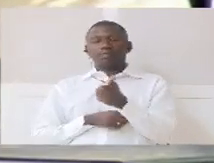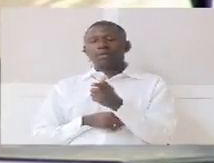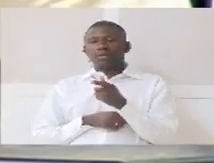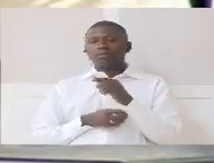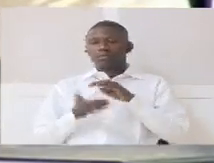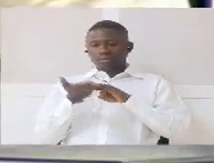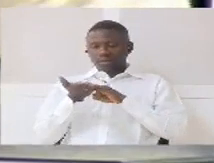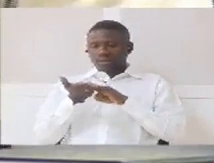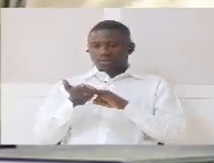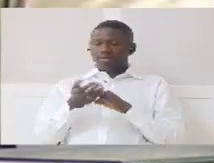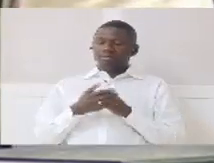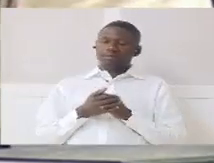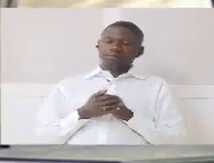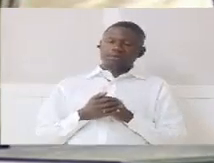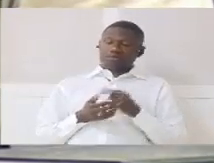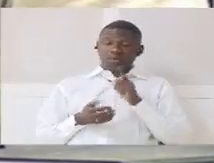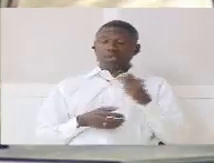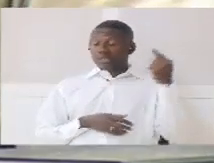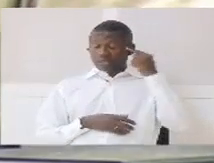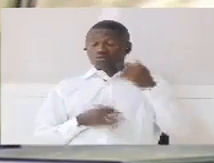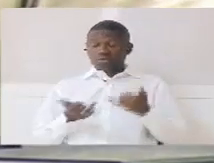But they are listening to me right now.